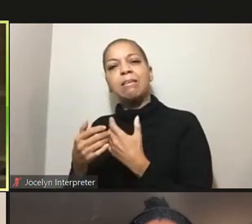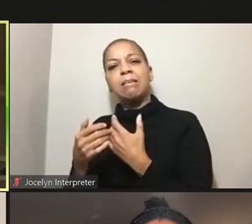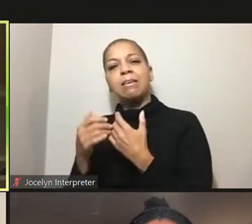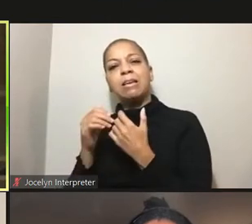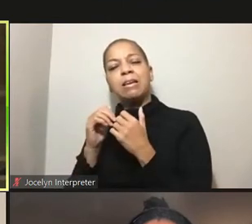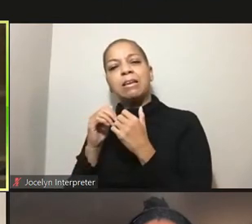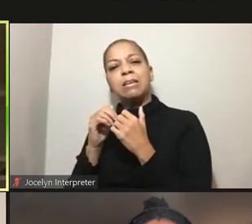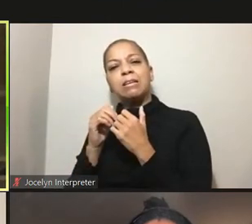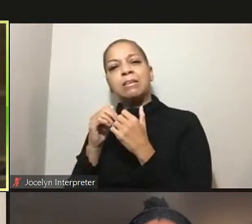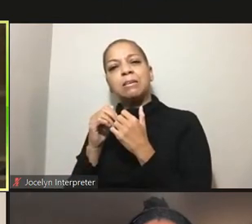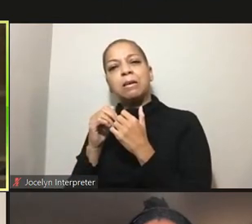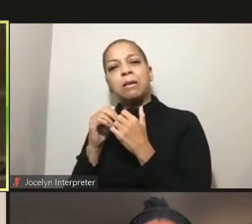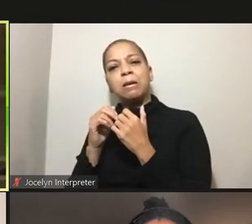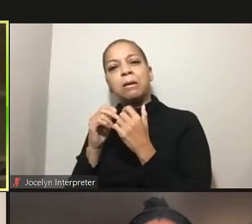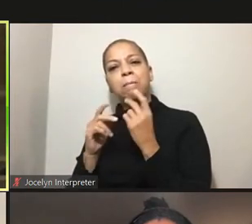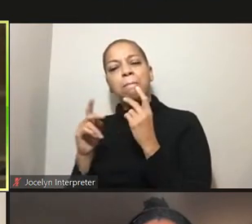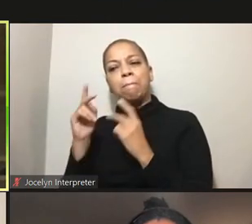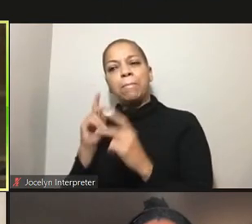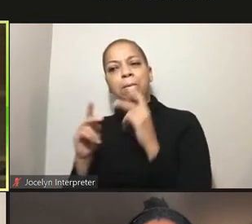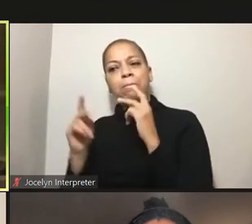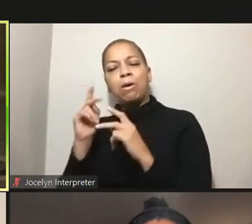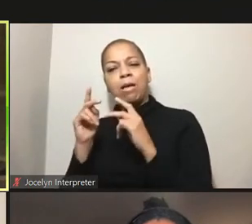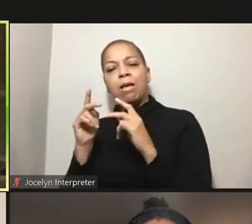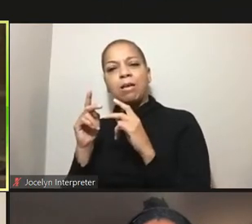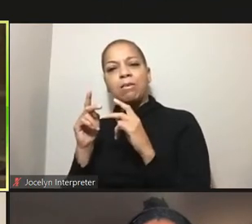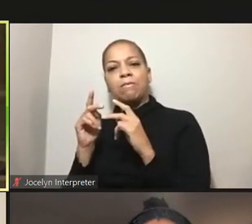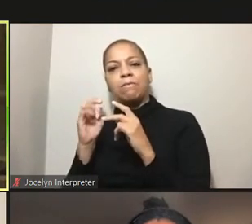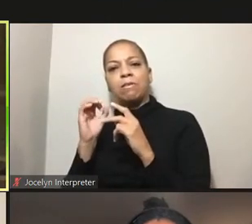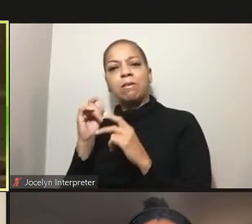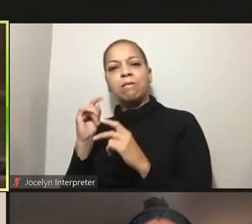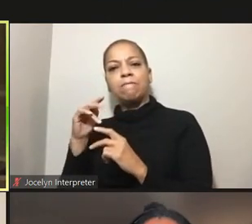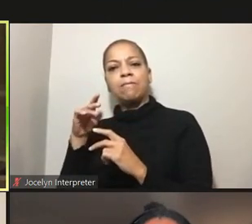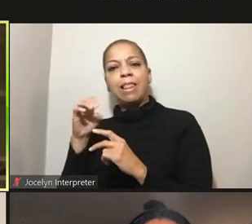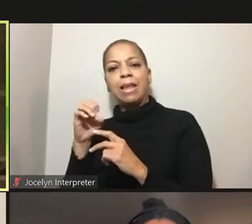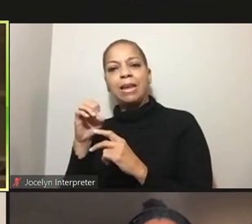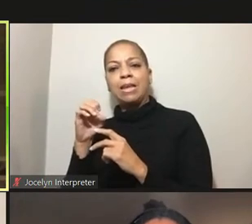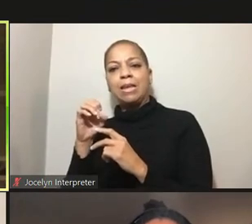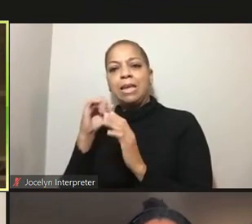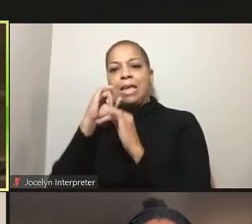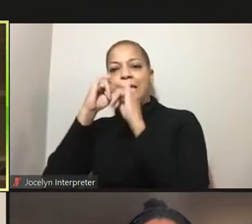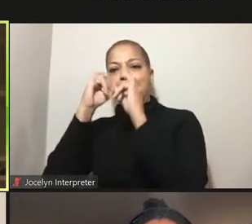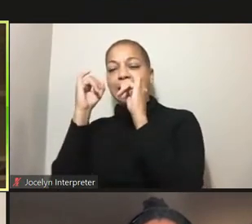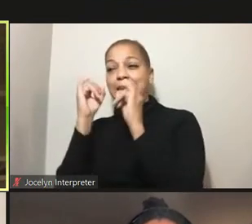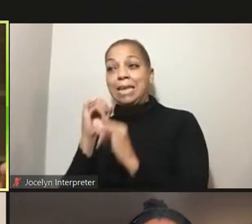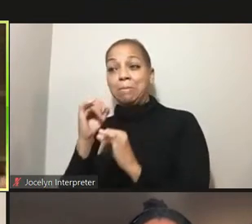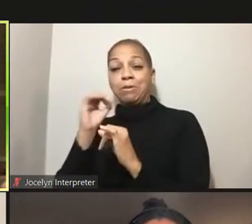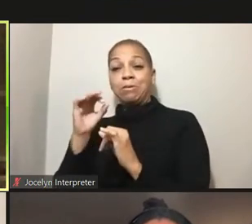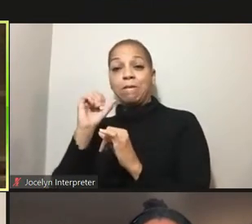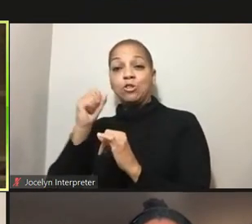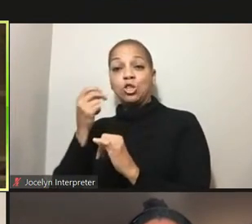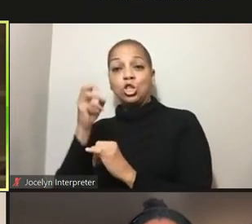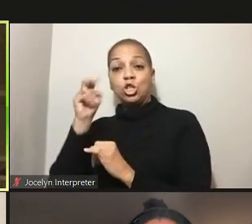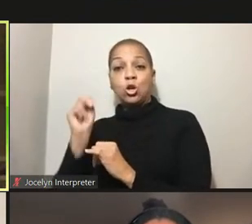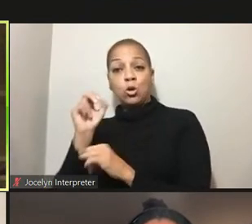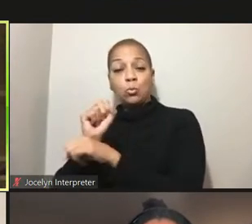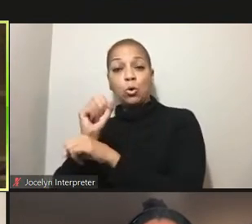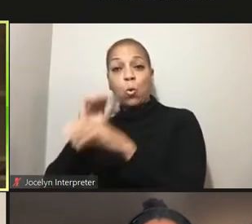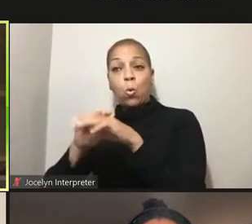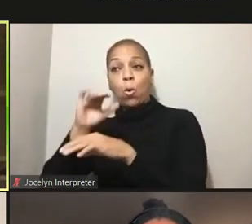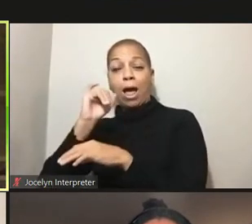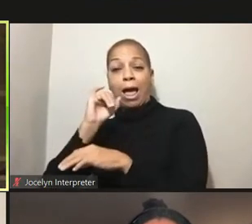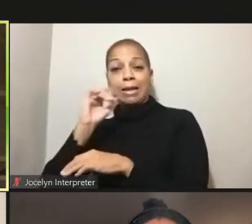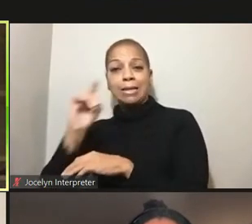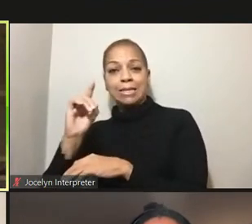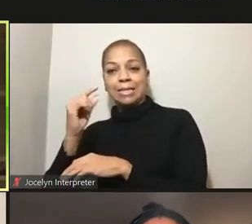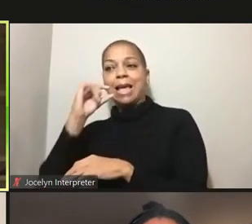people have conflated an image of Shaun's work on Instagram with the actual